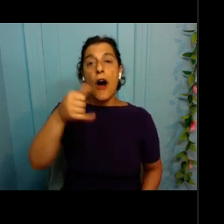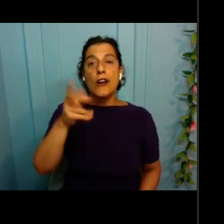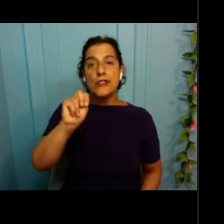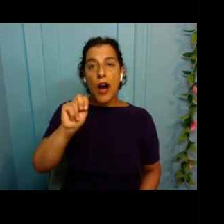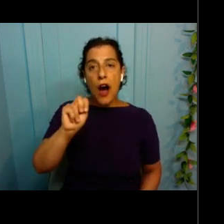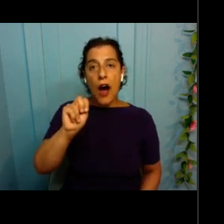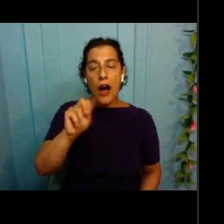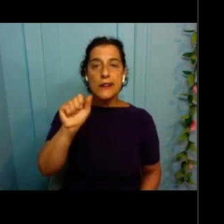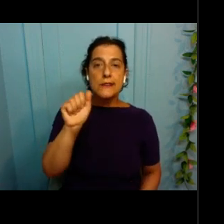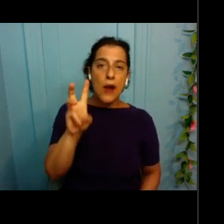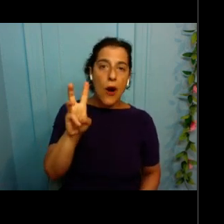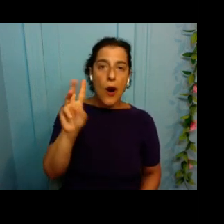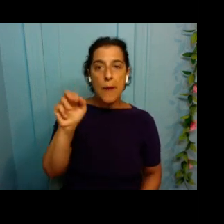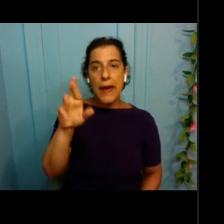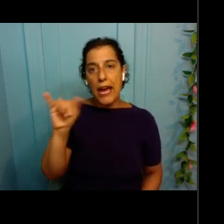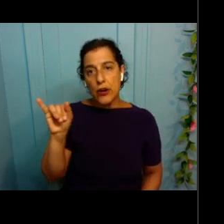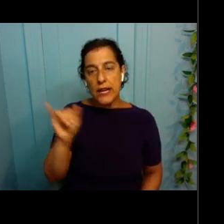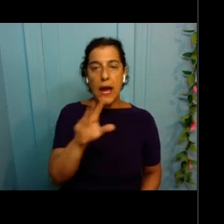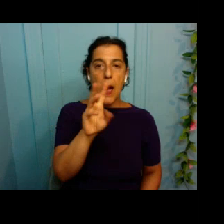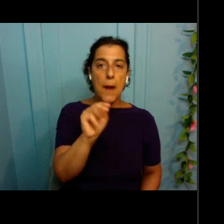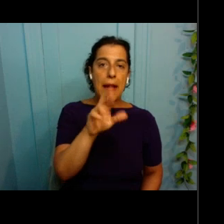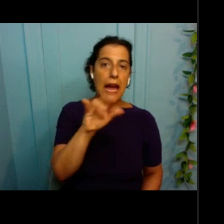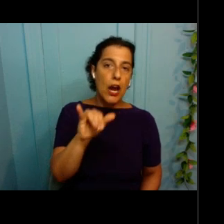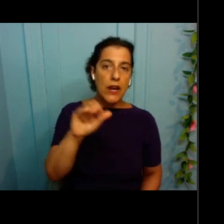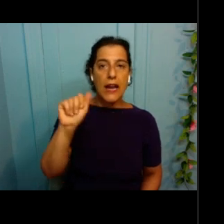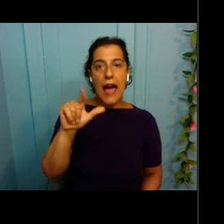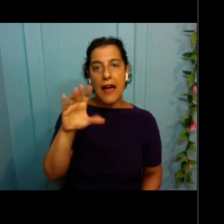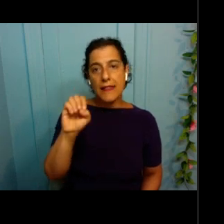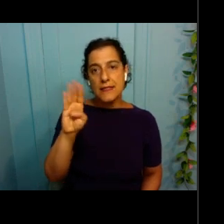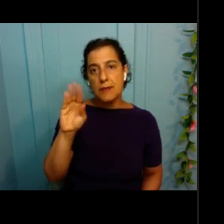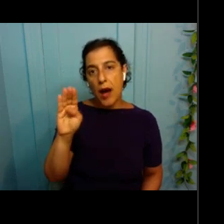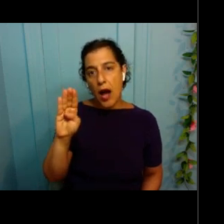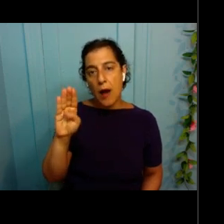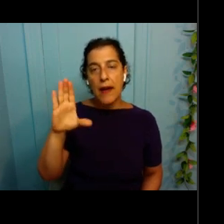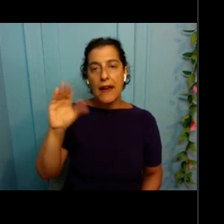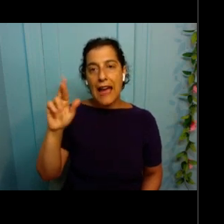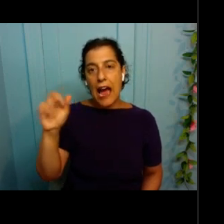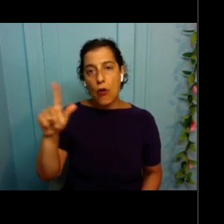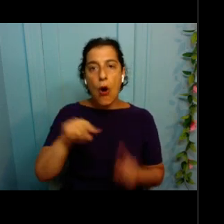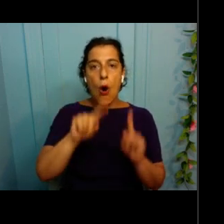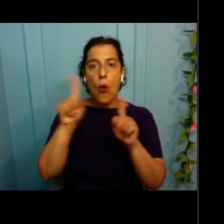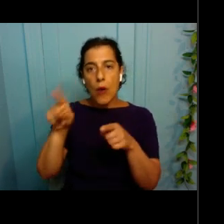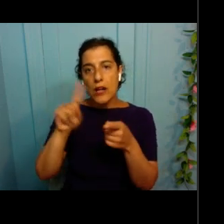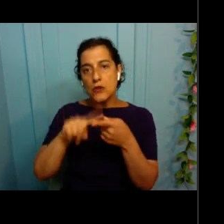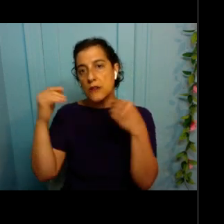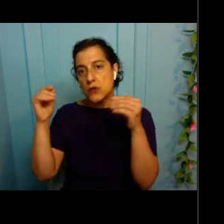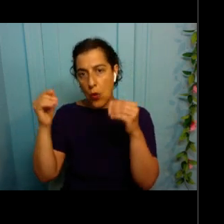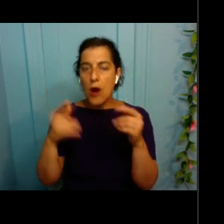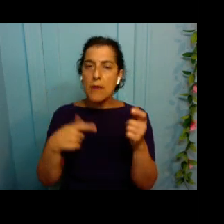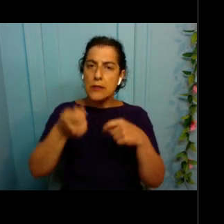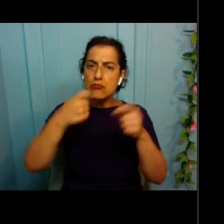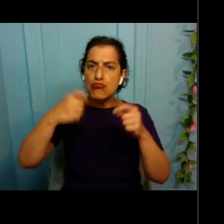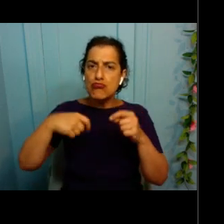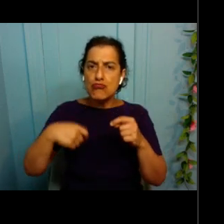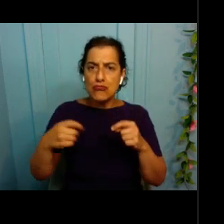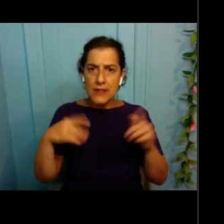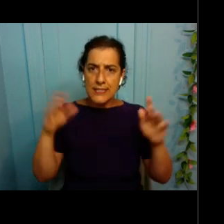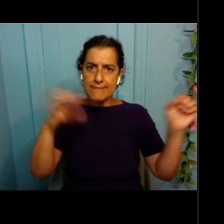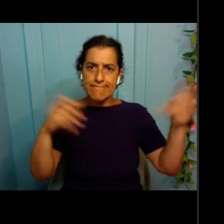John gave Mary a book and Alice, Bob, and Carol went to the store. Get rid of all of those and start, you know, spicing